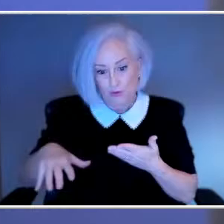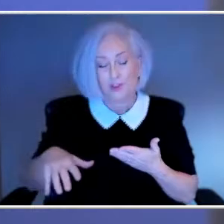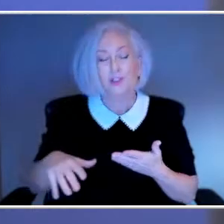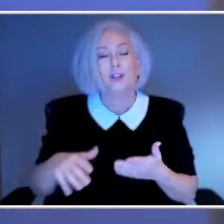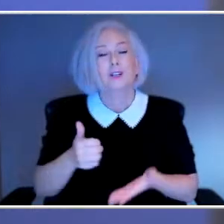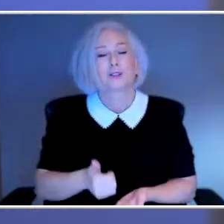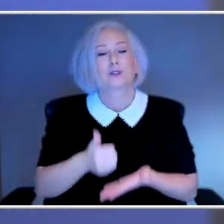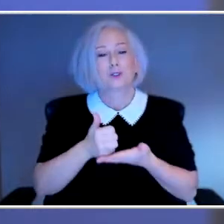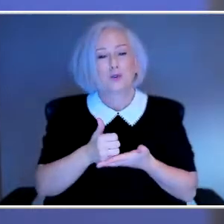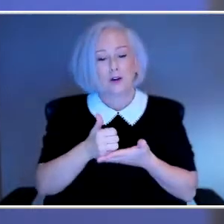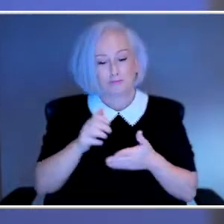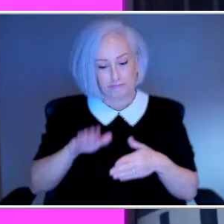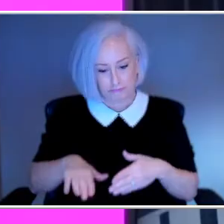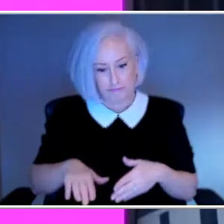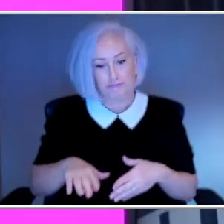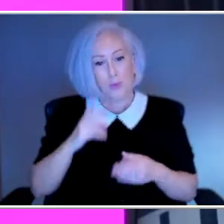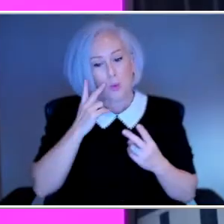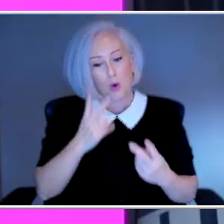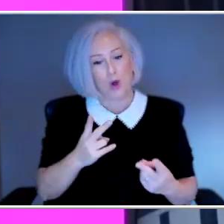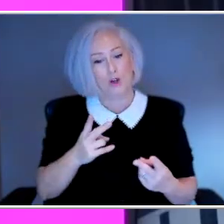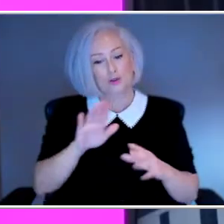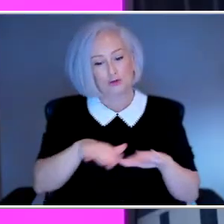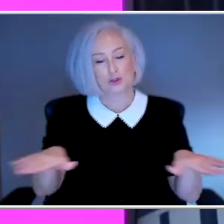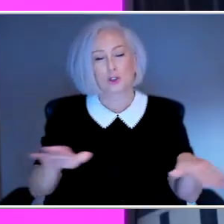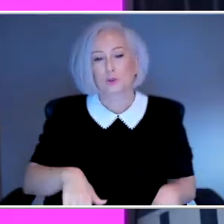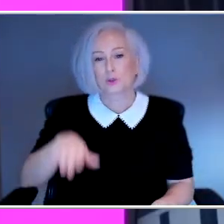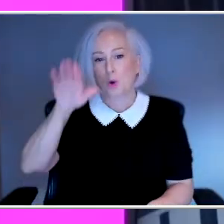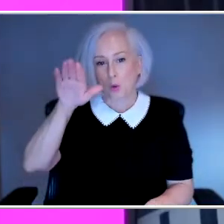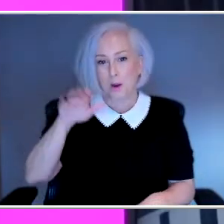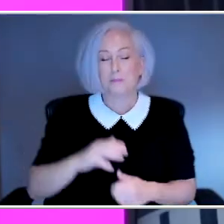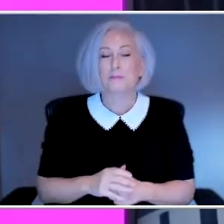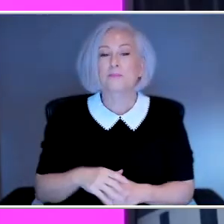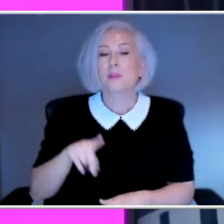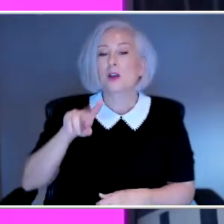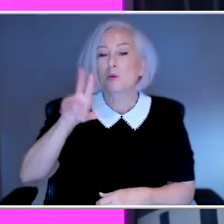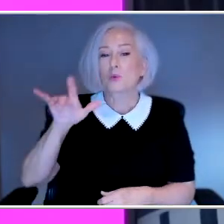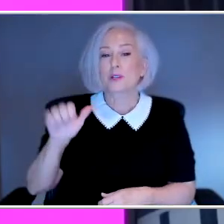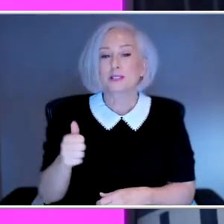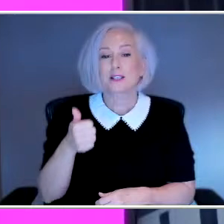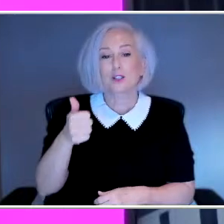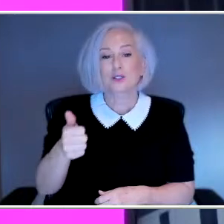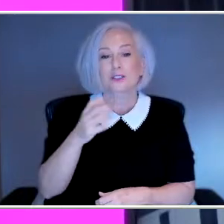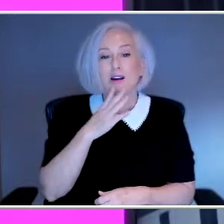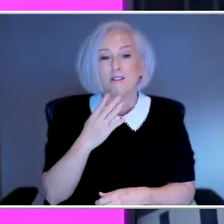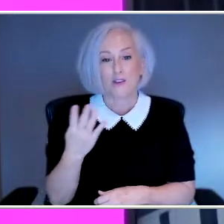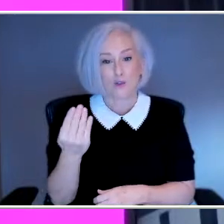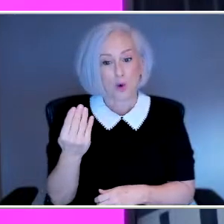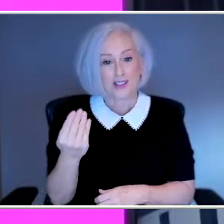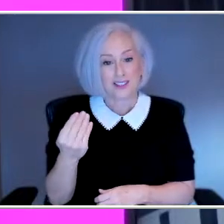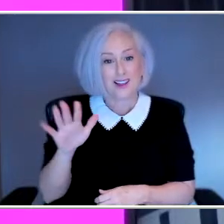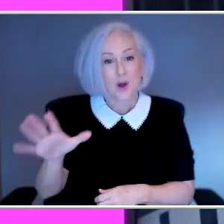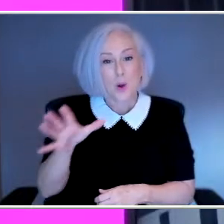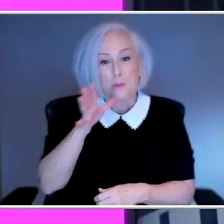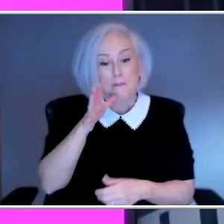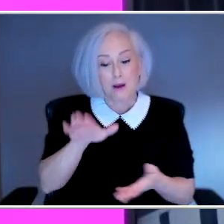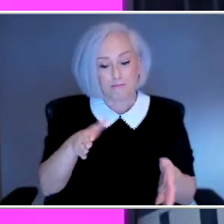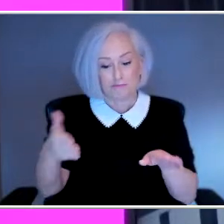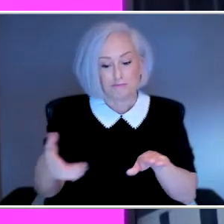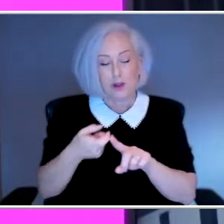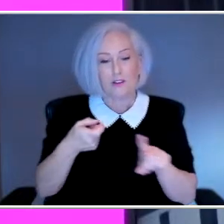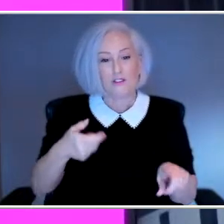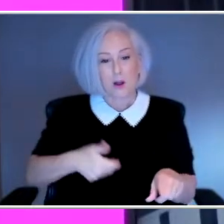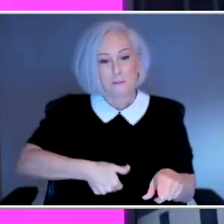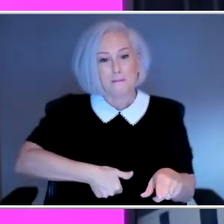care. Here's Janine Keesley. When Priscilla Brittine was just 14, her mother died of stomach cancer. Since then, she's